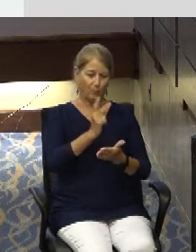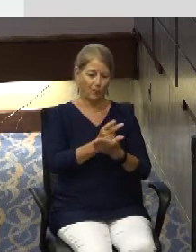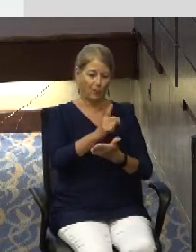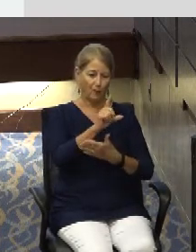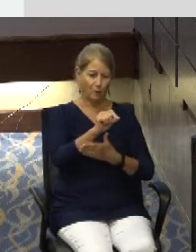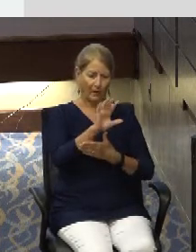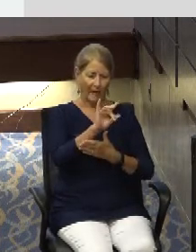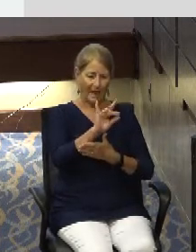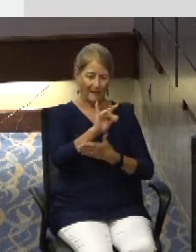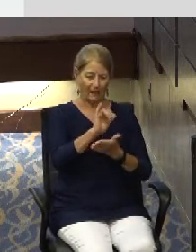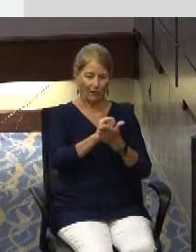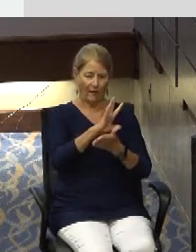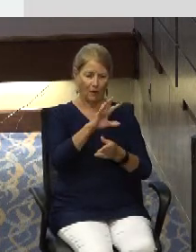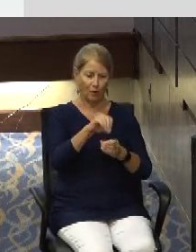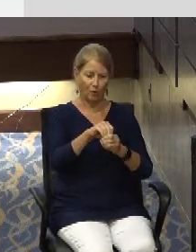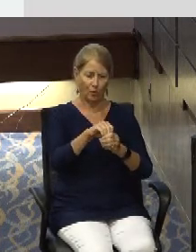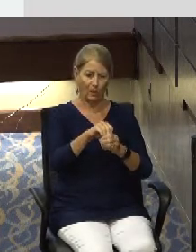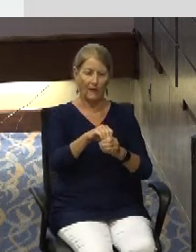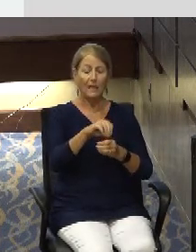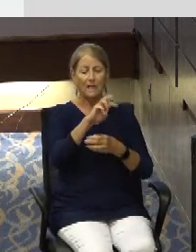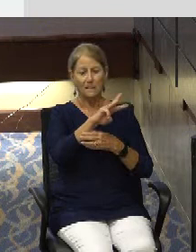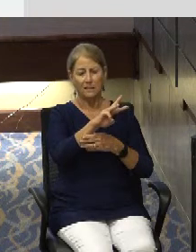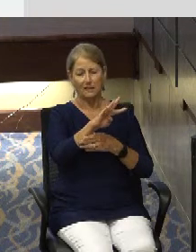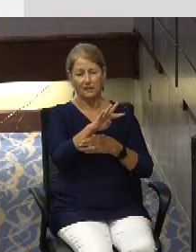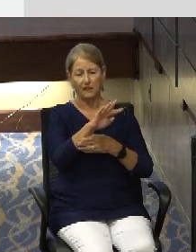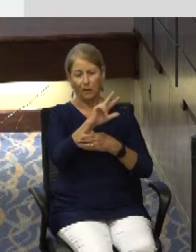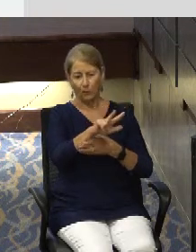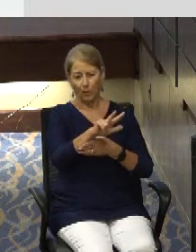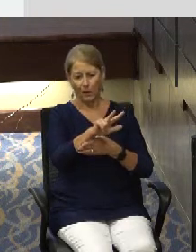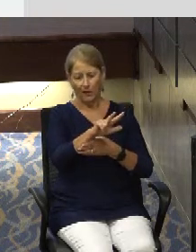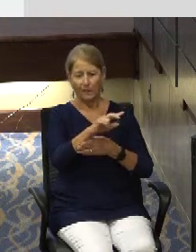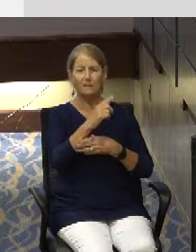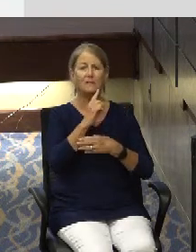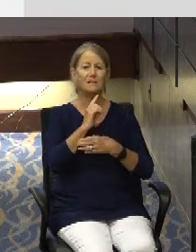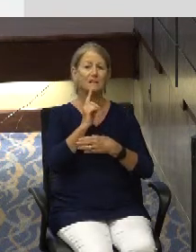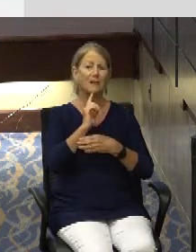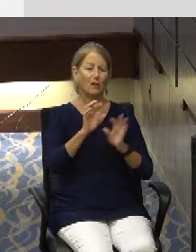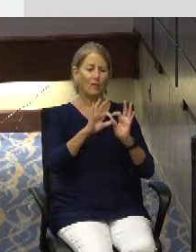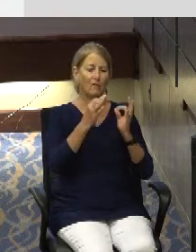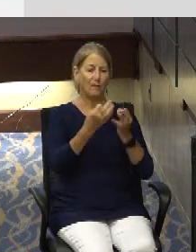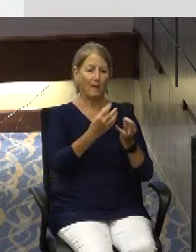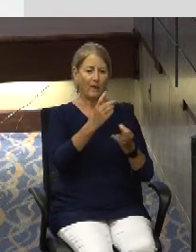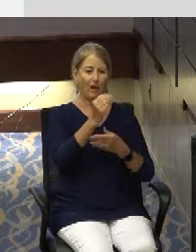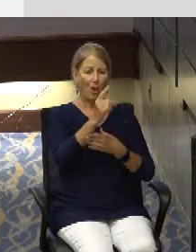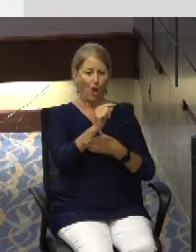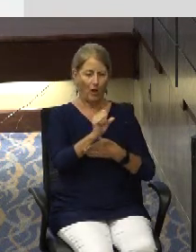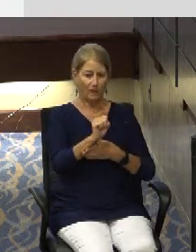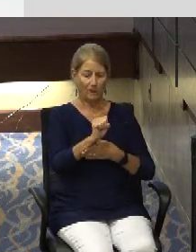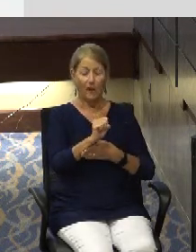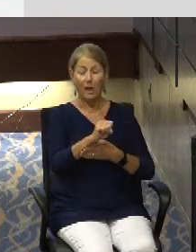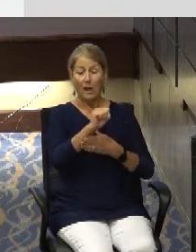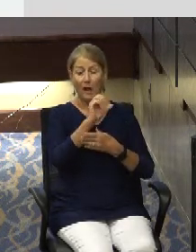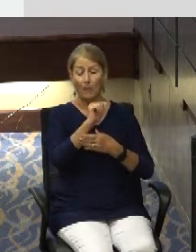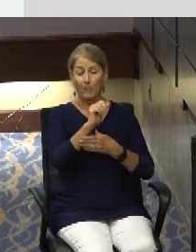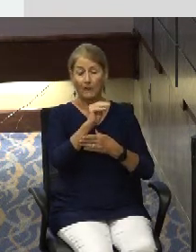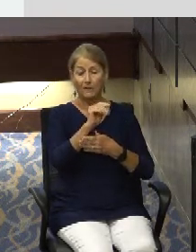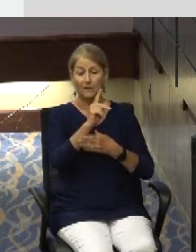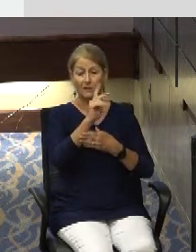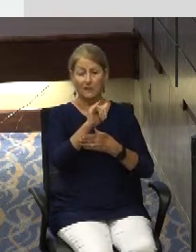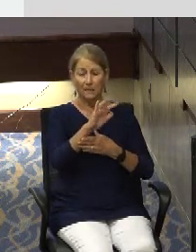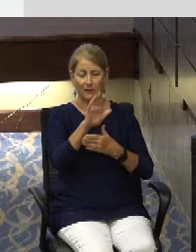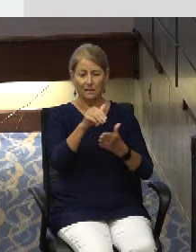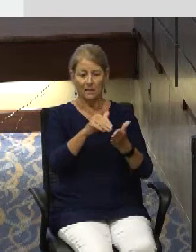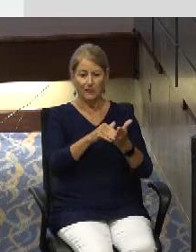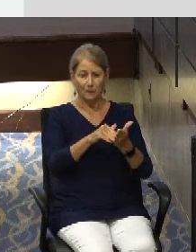it included 63 single-family lots here, the amenity center here, some open and green